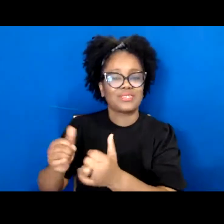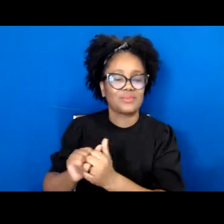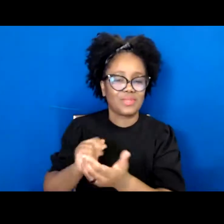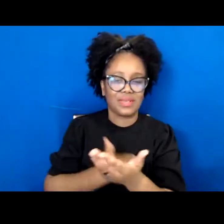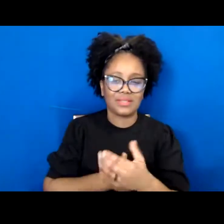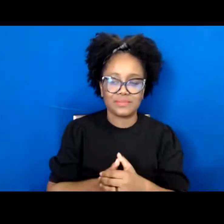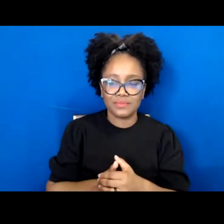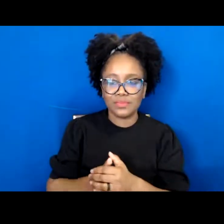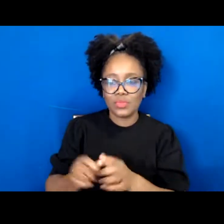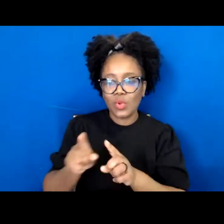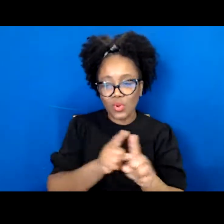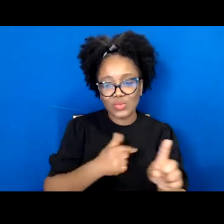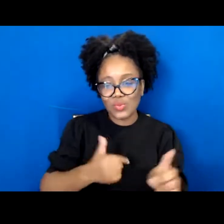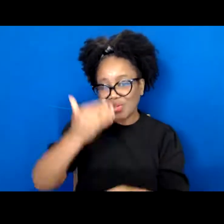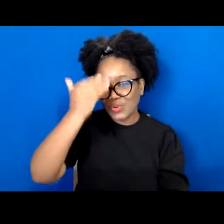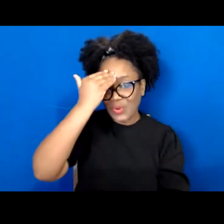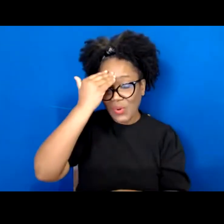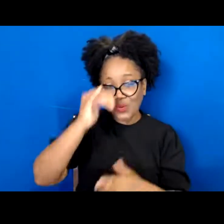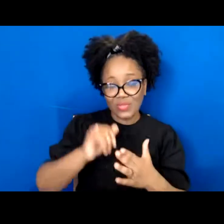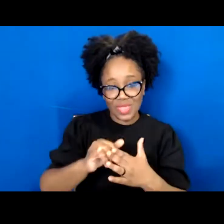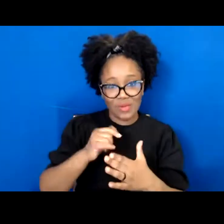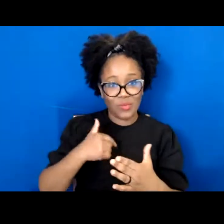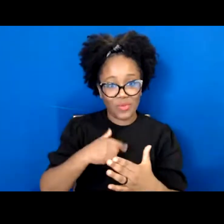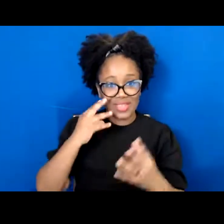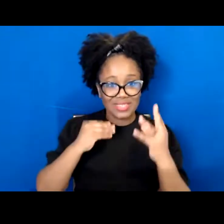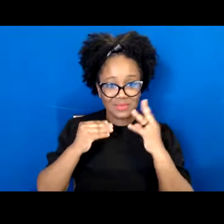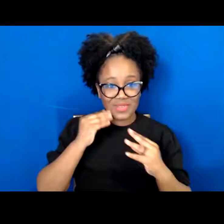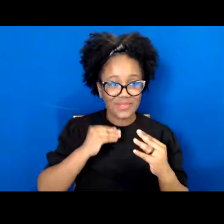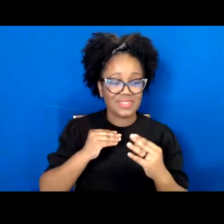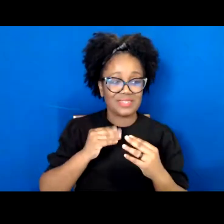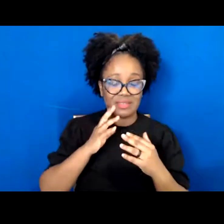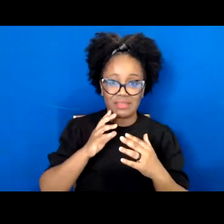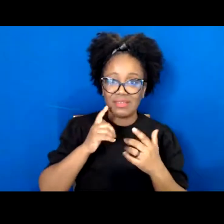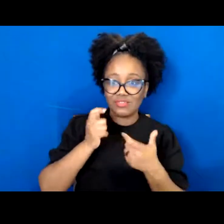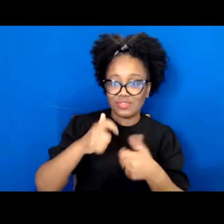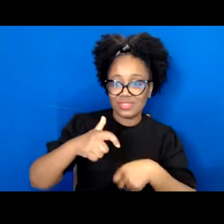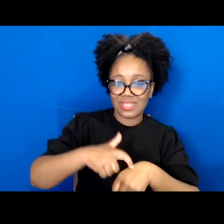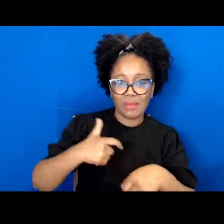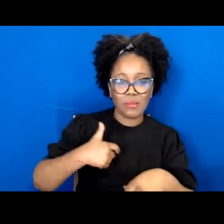bomb cyclone in our mix, we had us one dang good day-long festival this weekend at the Pratt.